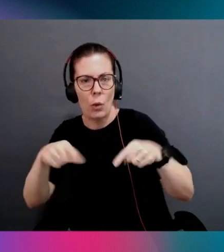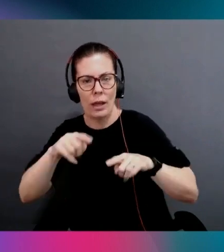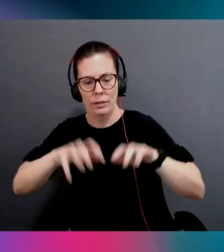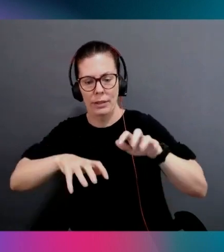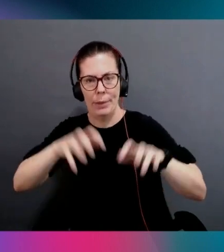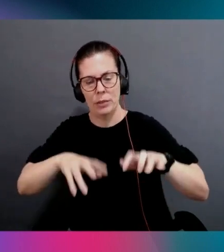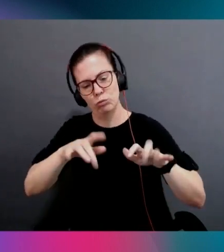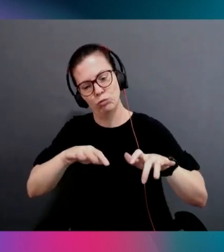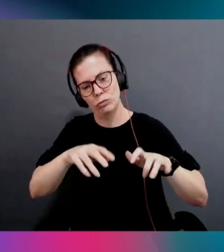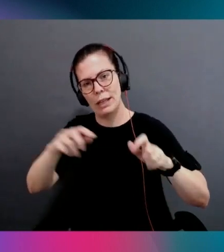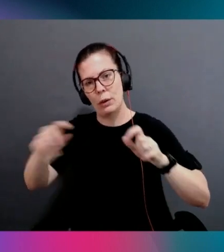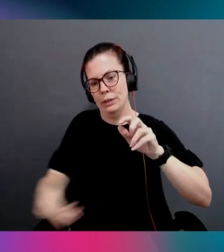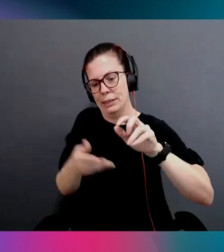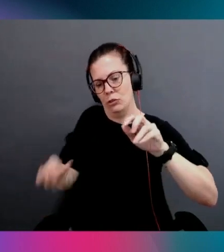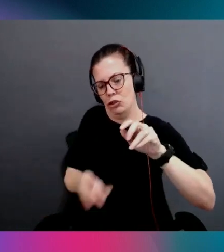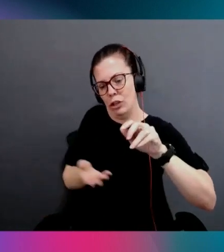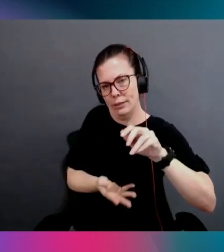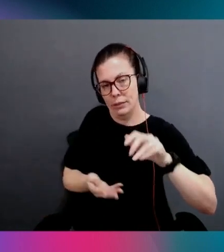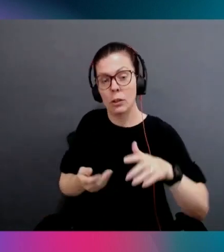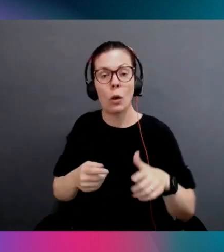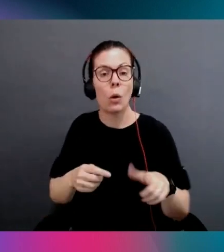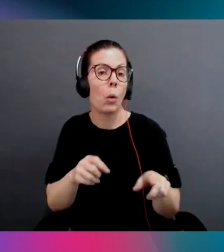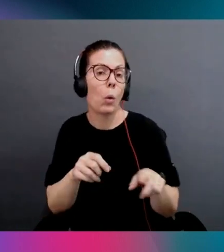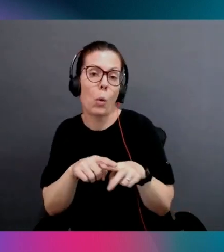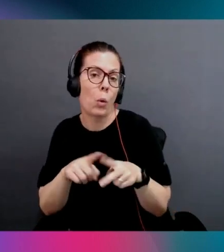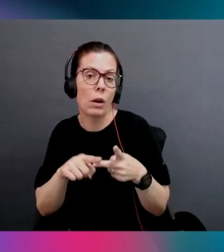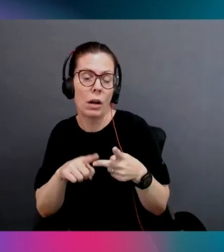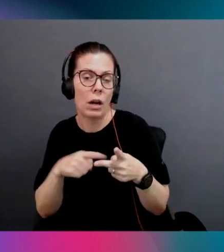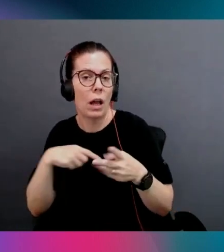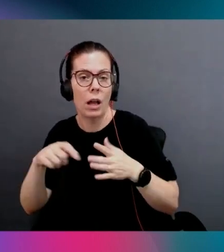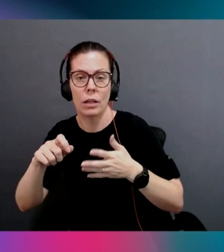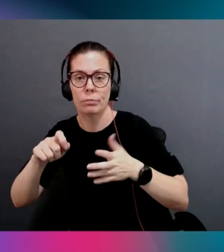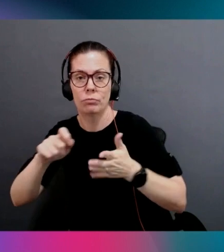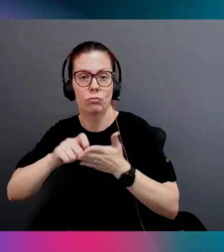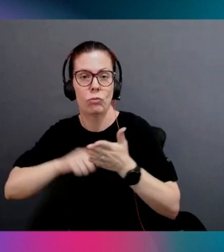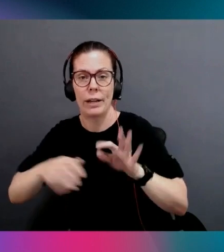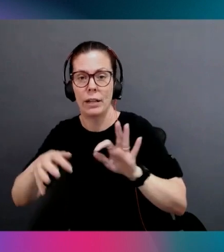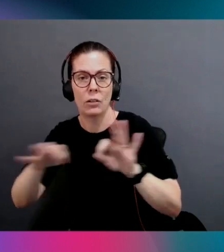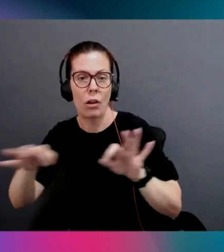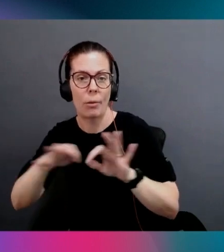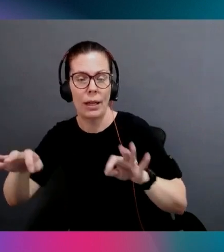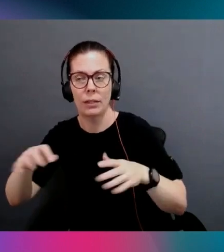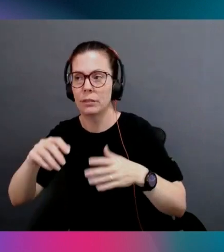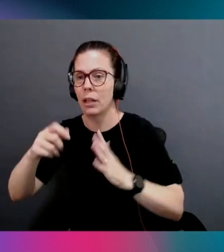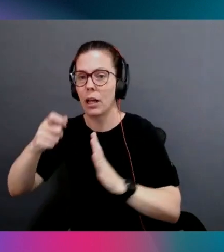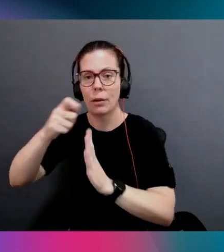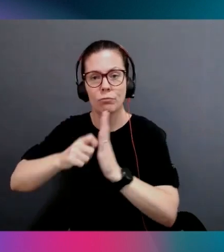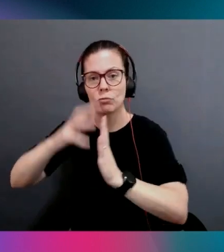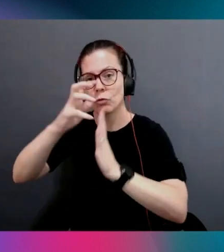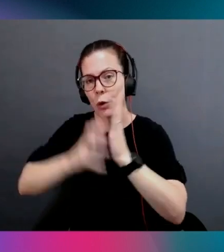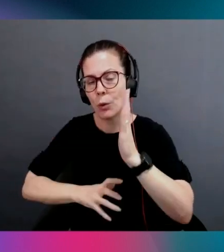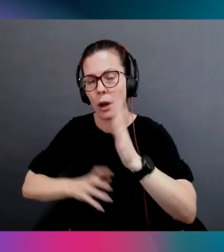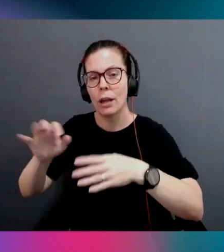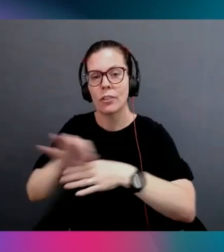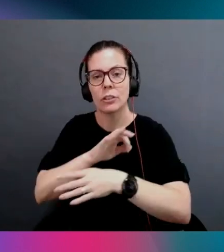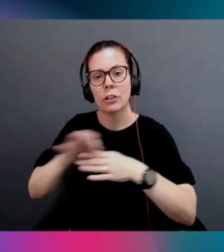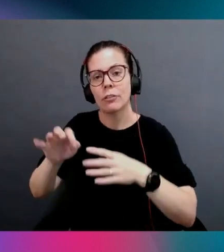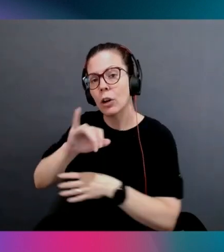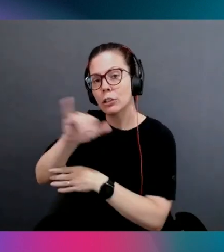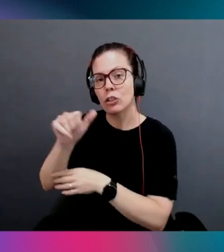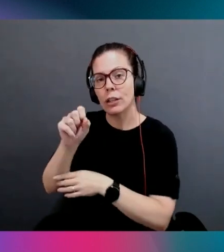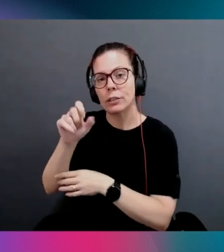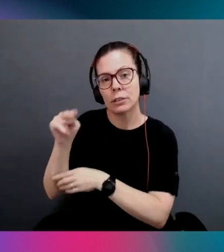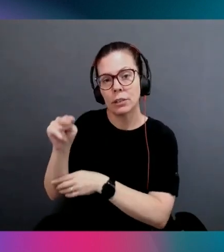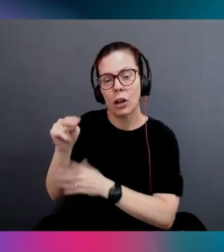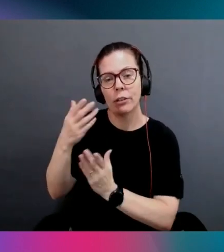hey, I'm just writing a comment. Write a function to get, say, convert a JSON file into a